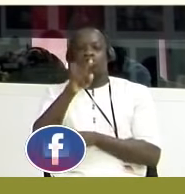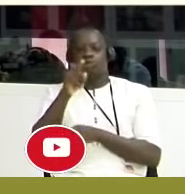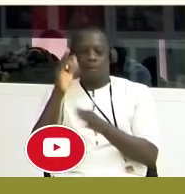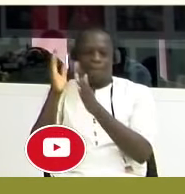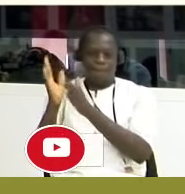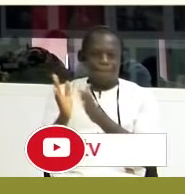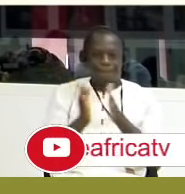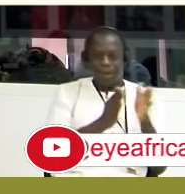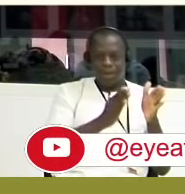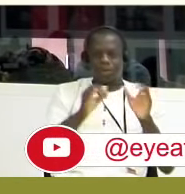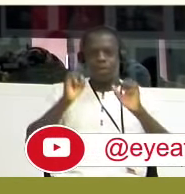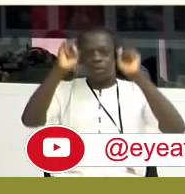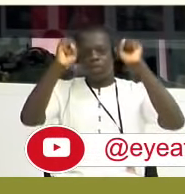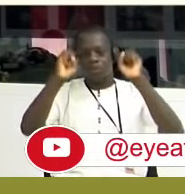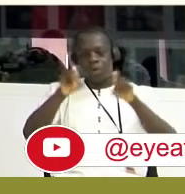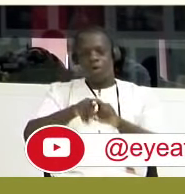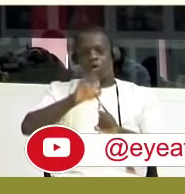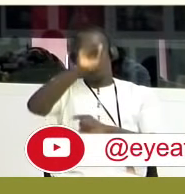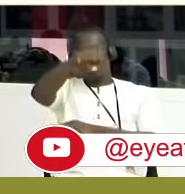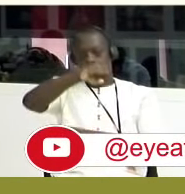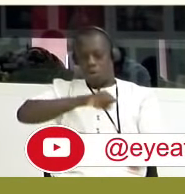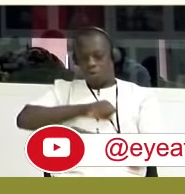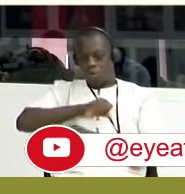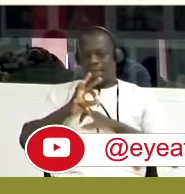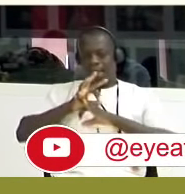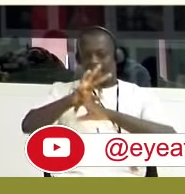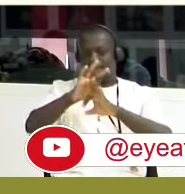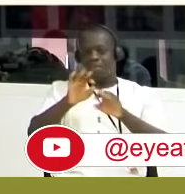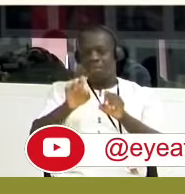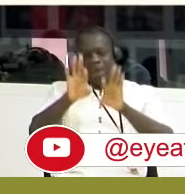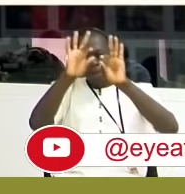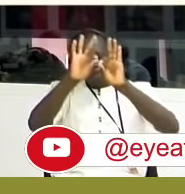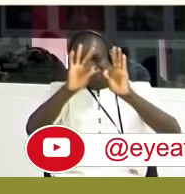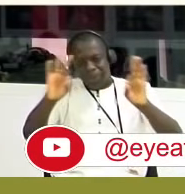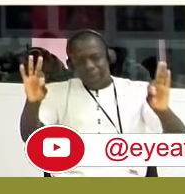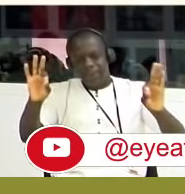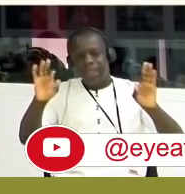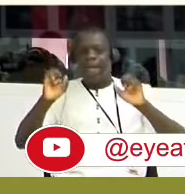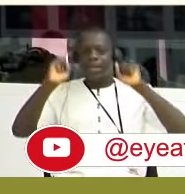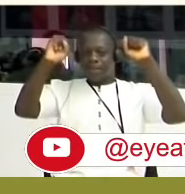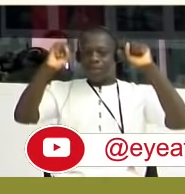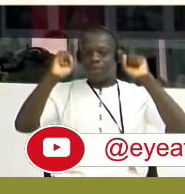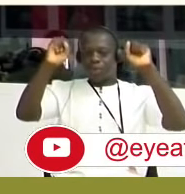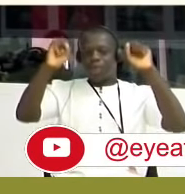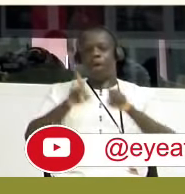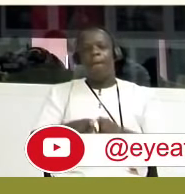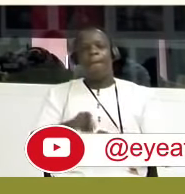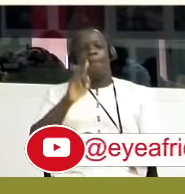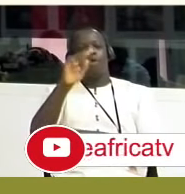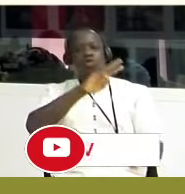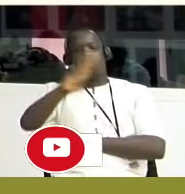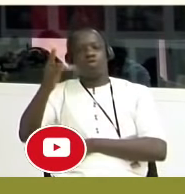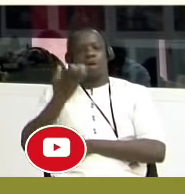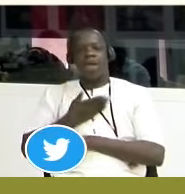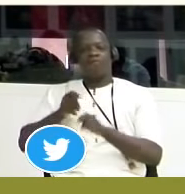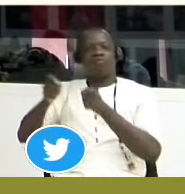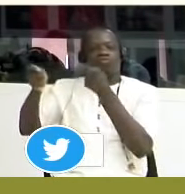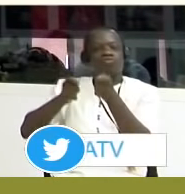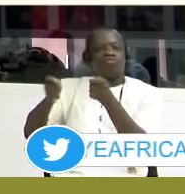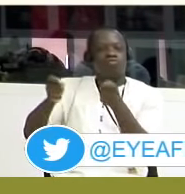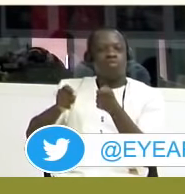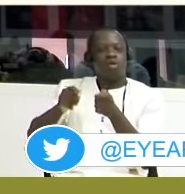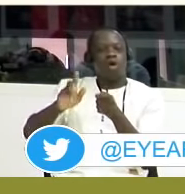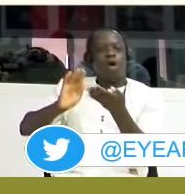demonstration. Your intention, maybe it will be a peaceful demonstration, but you don't have control over who